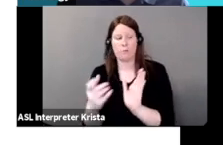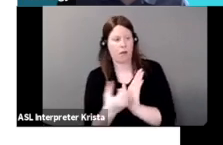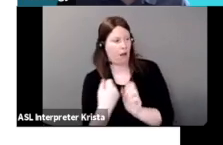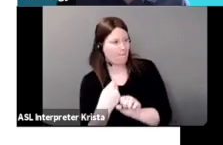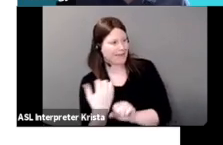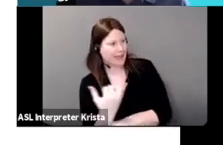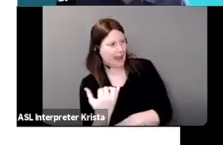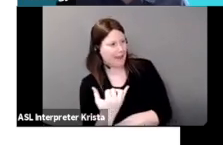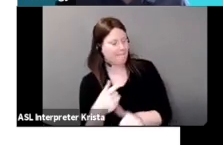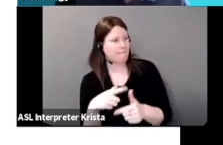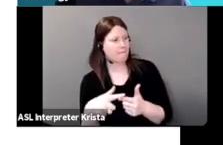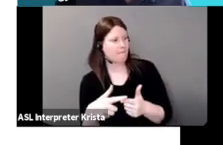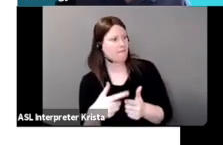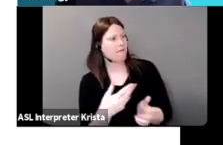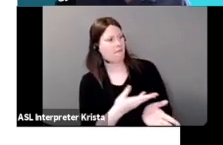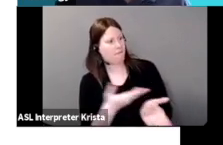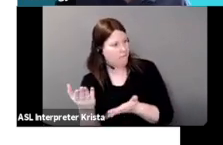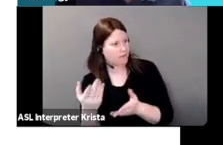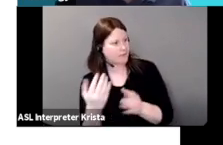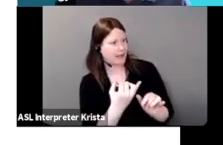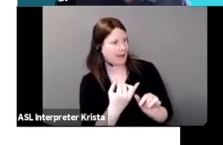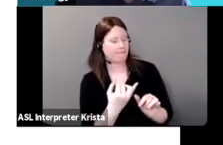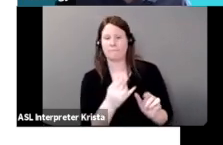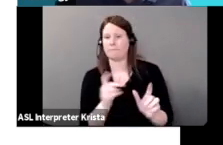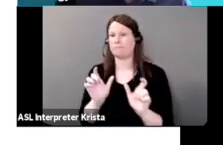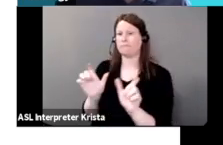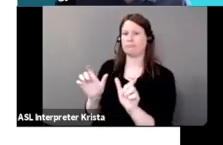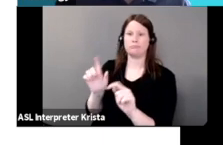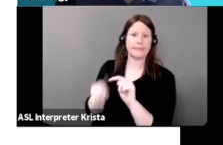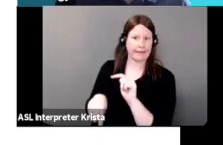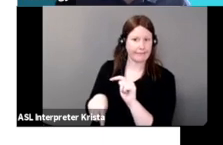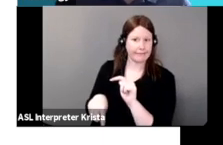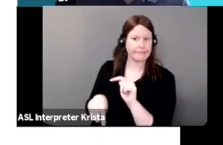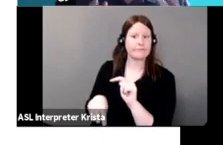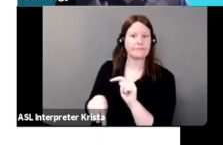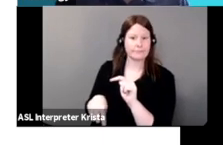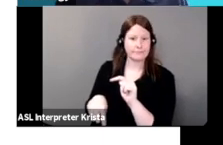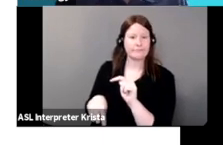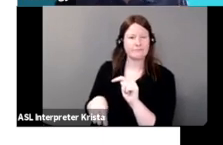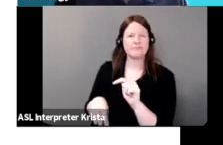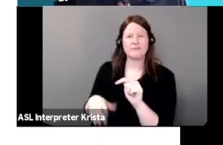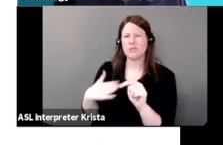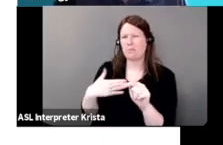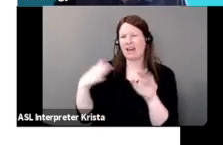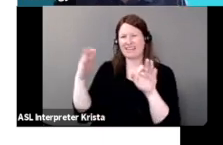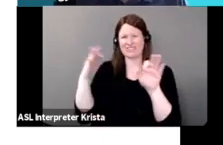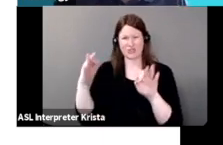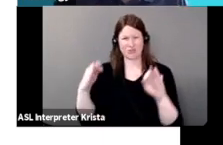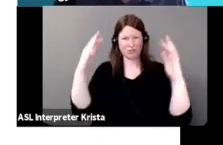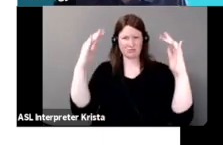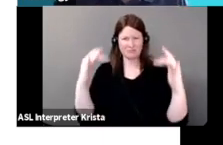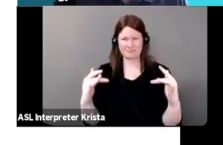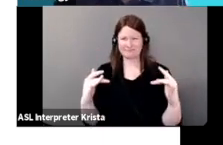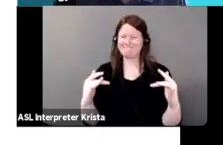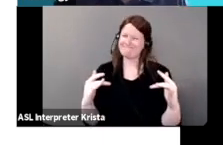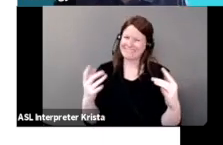invention. Now, the way this is worded, it doesn't make it 100%